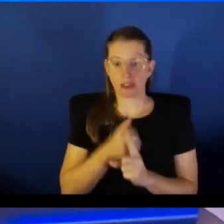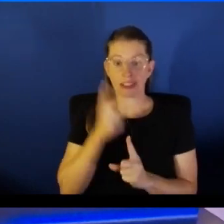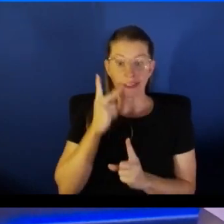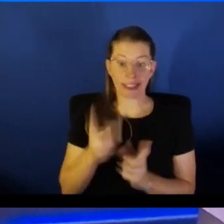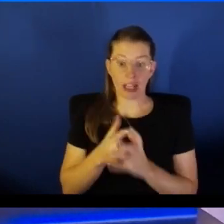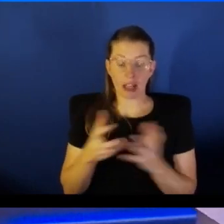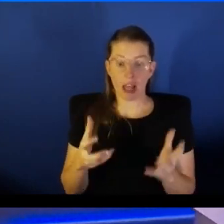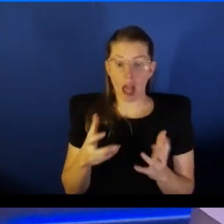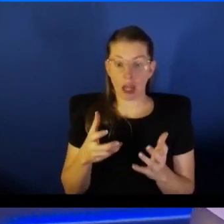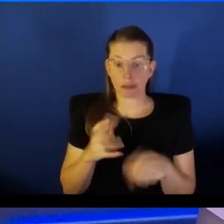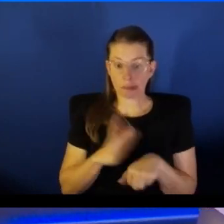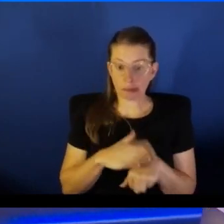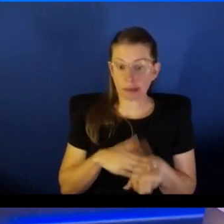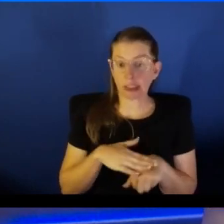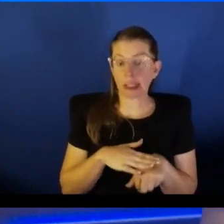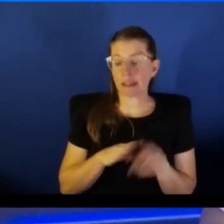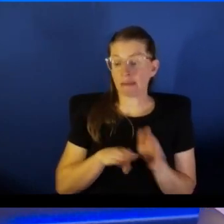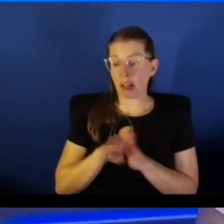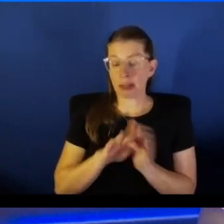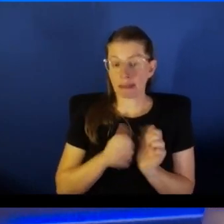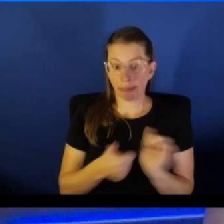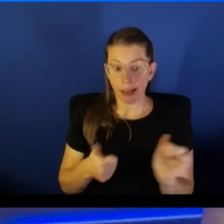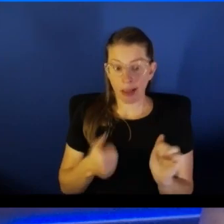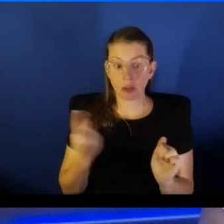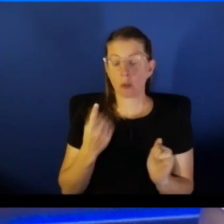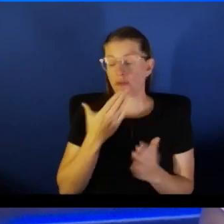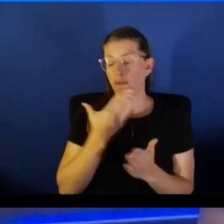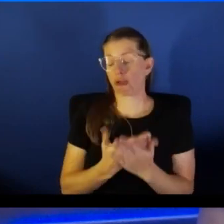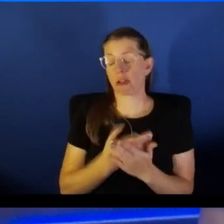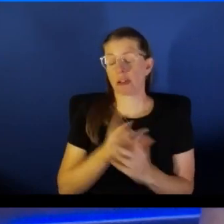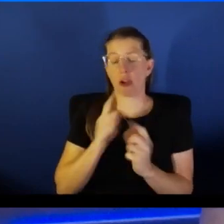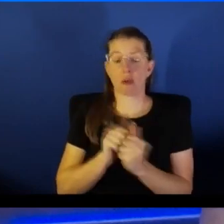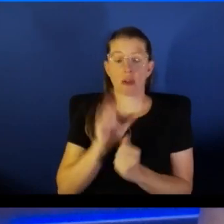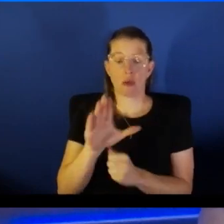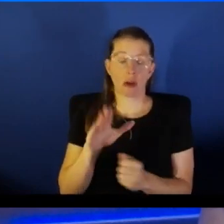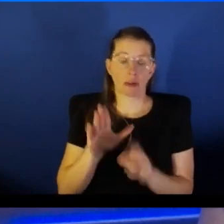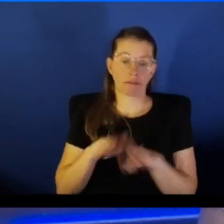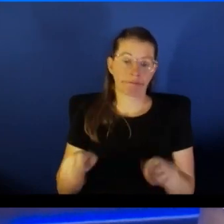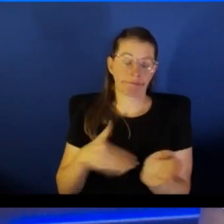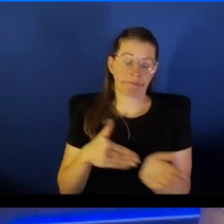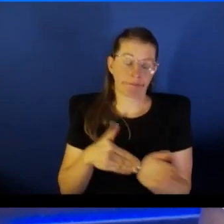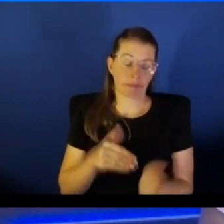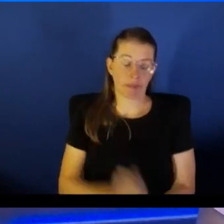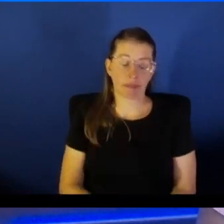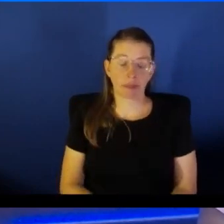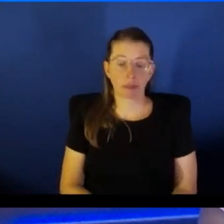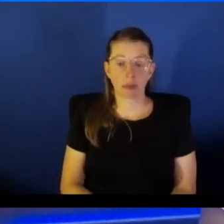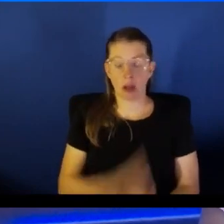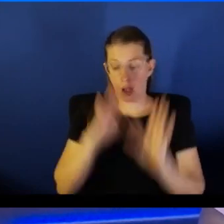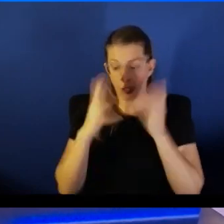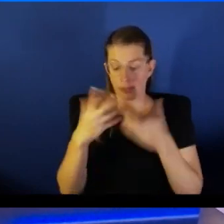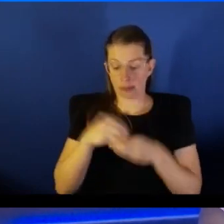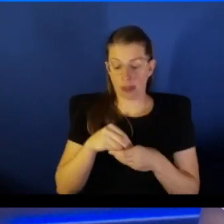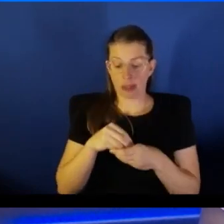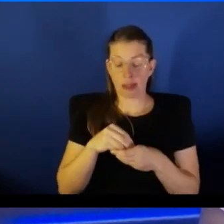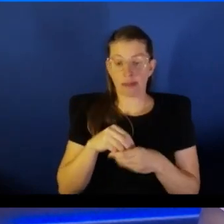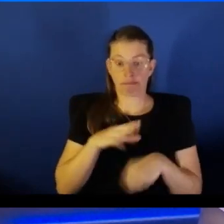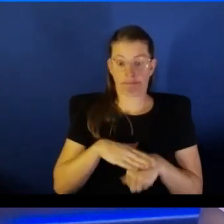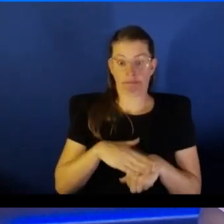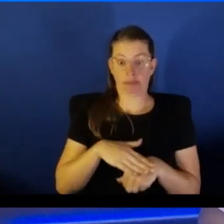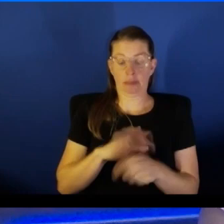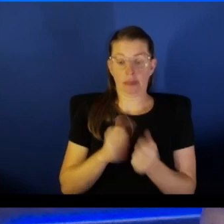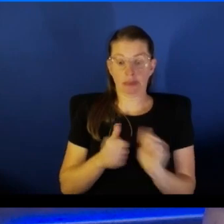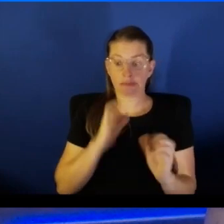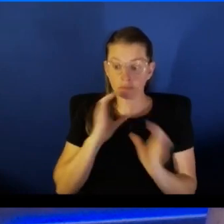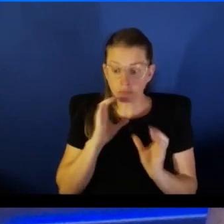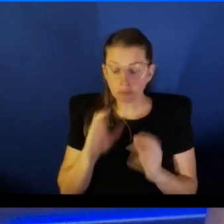and developmental delay, it's always good to talk to your pediatrician. And in terms of autism, there are signs, for example, delay in